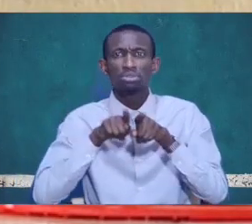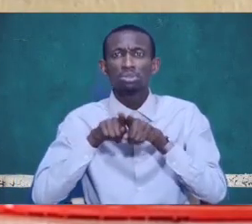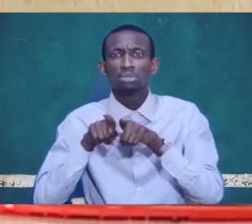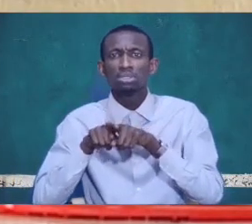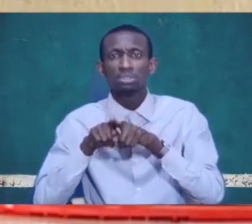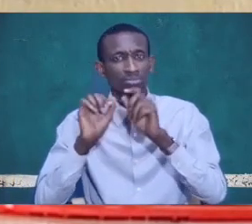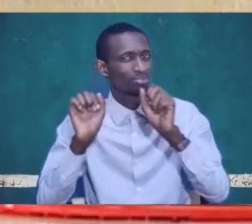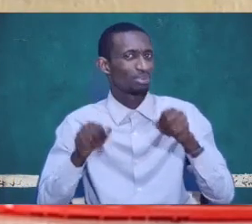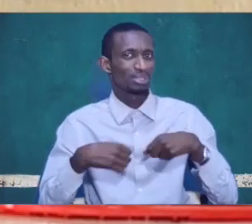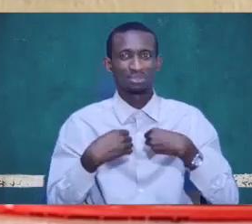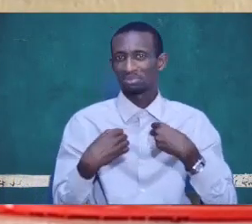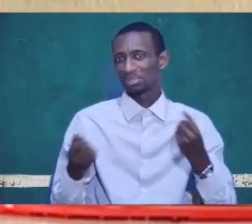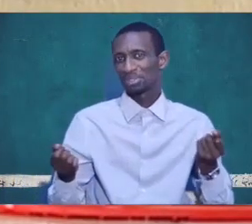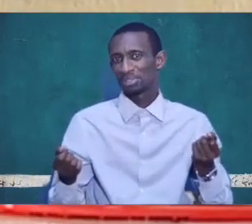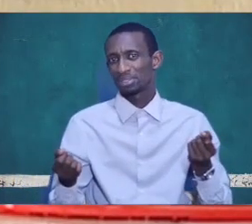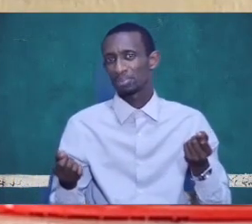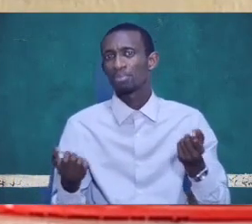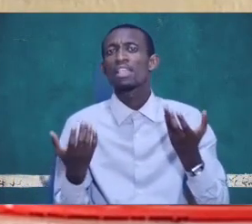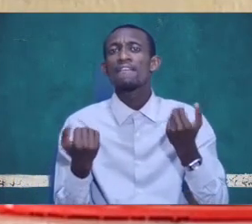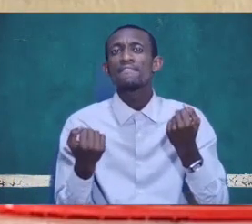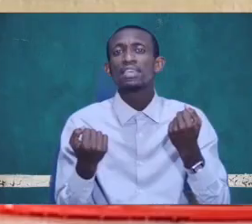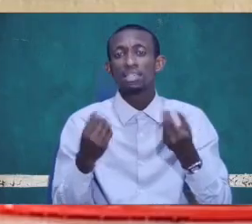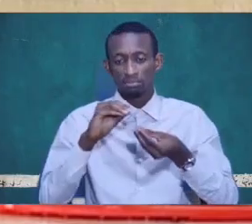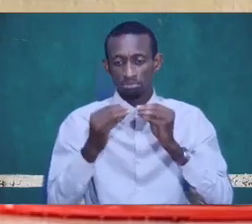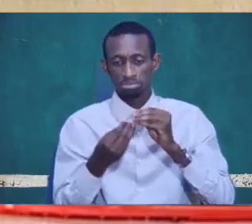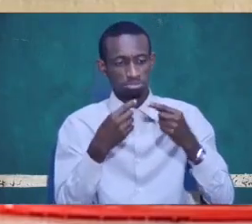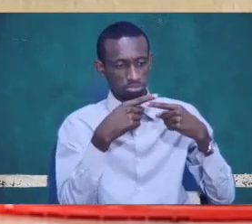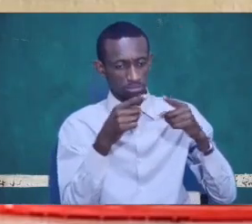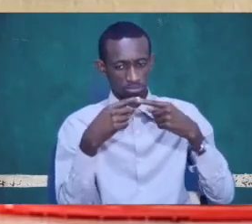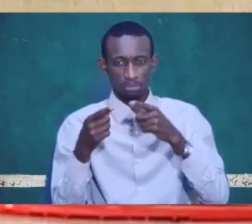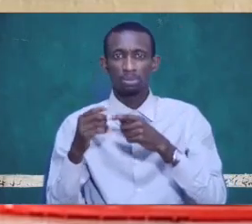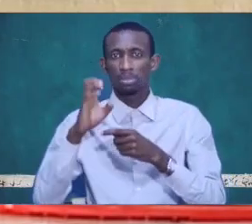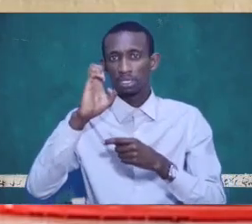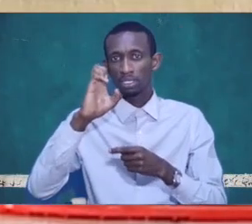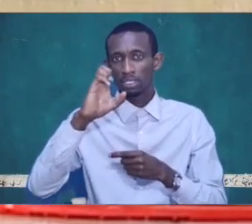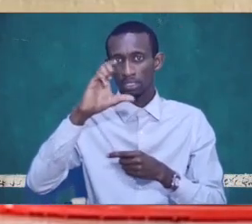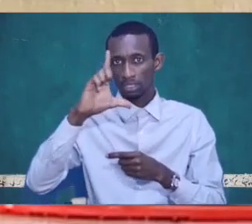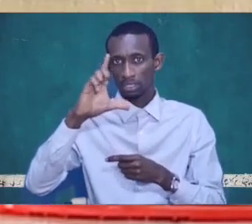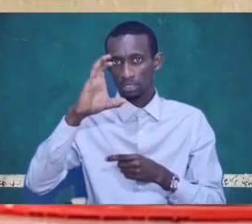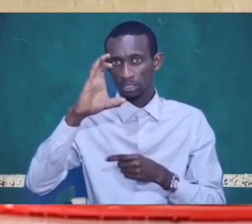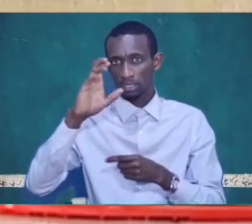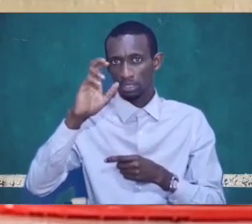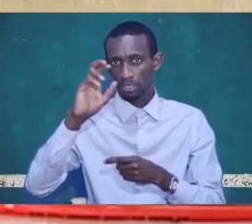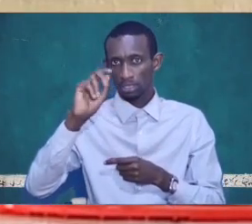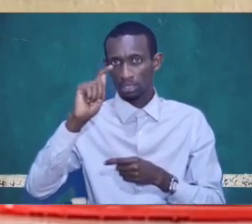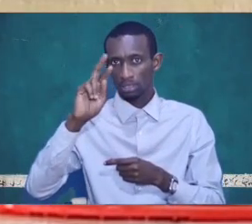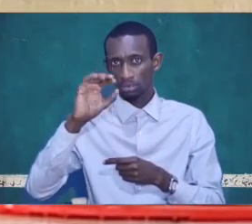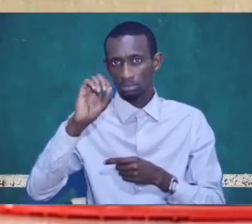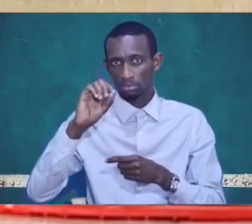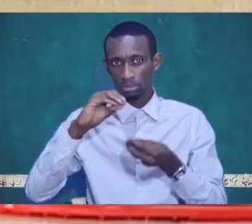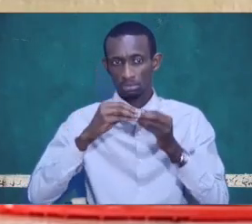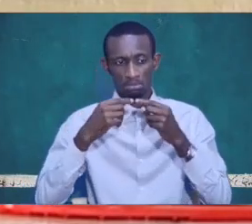They can't. So they contain different numbers of electrons. Why is it like that? It is